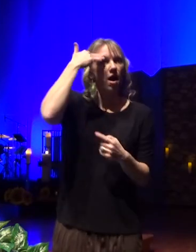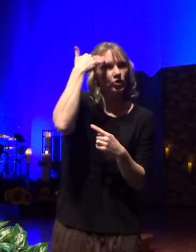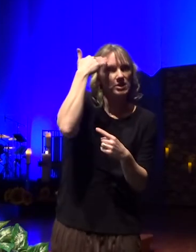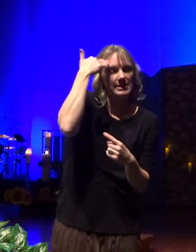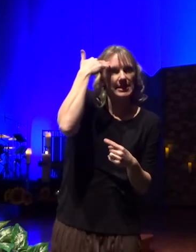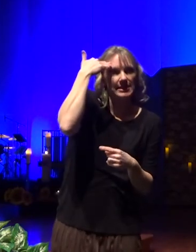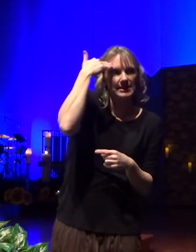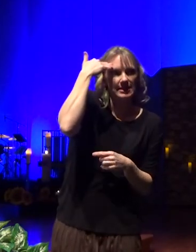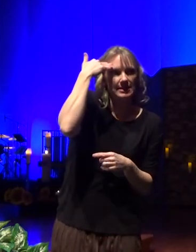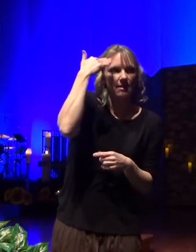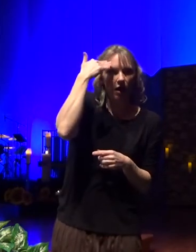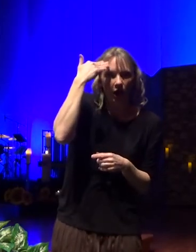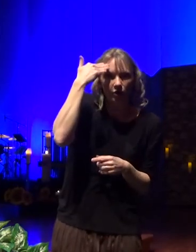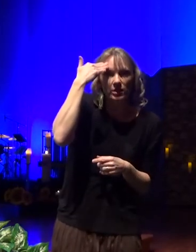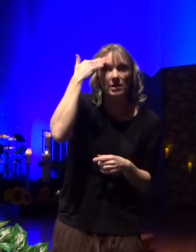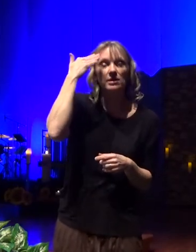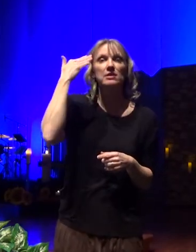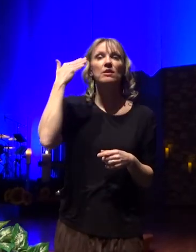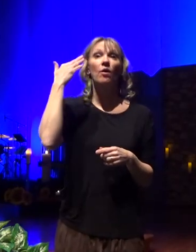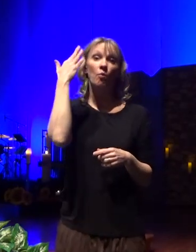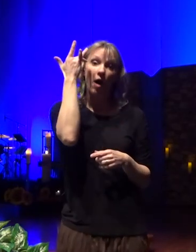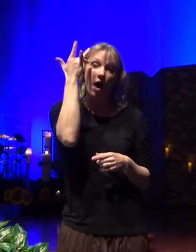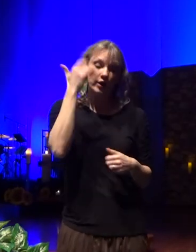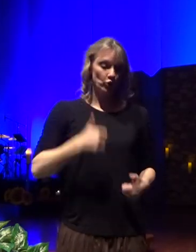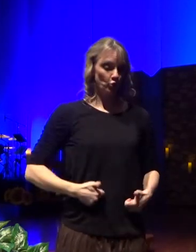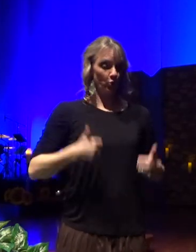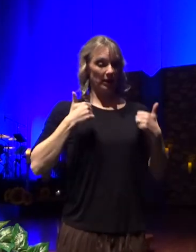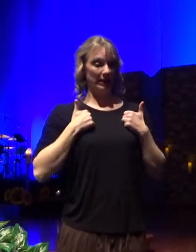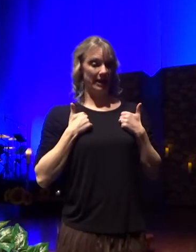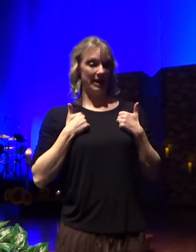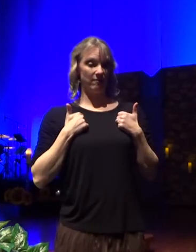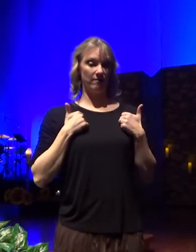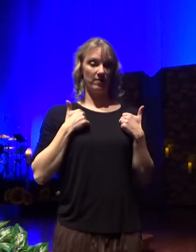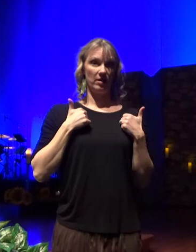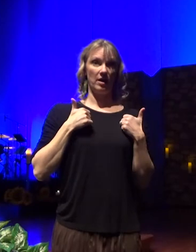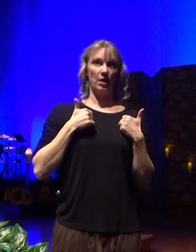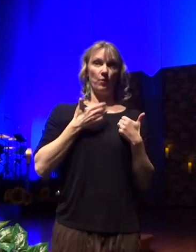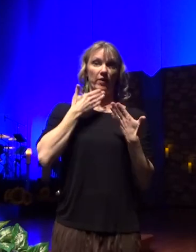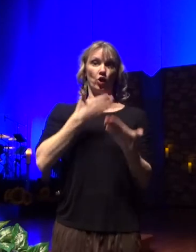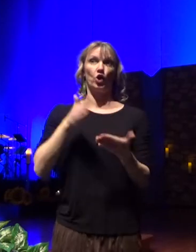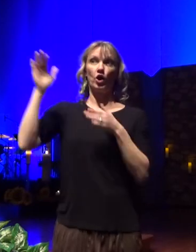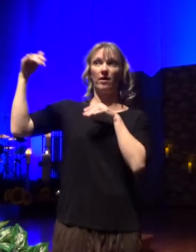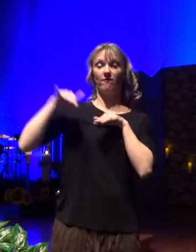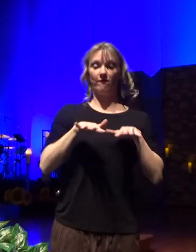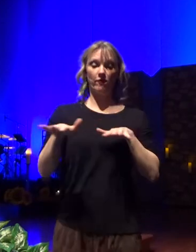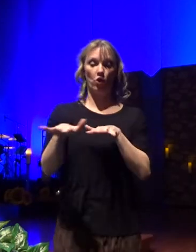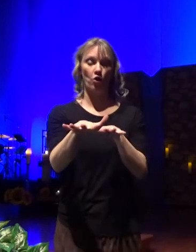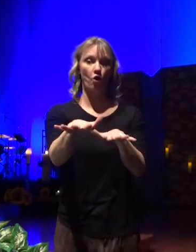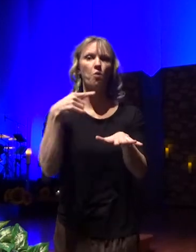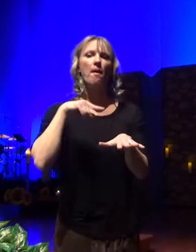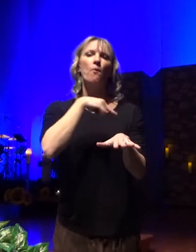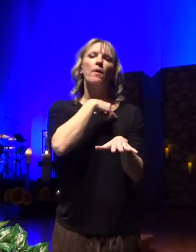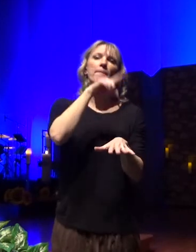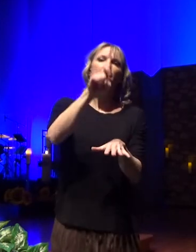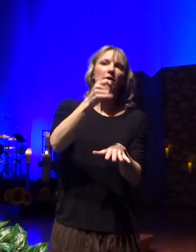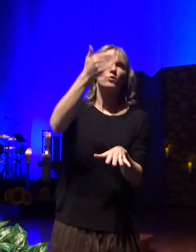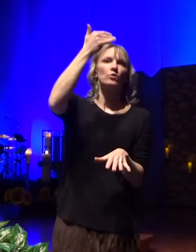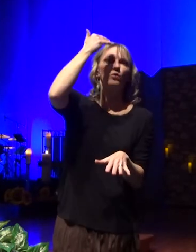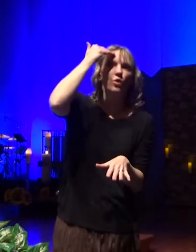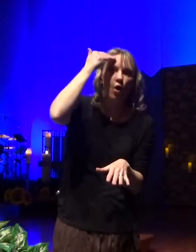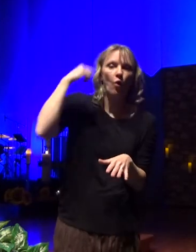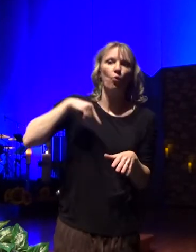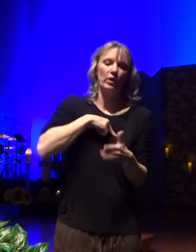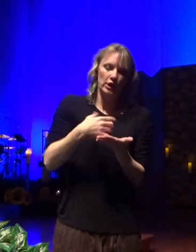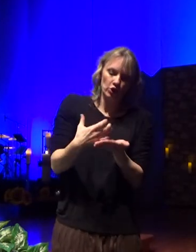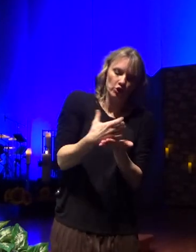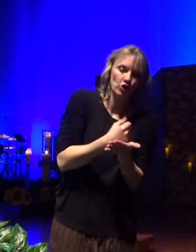of consciousness. Because in order to live in the flow of good, we have to always have this knowledge that we